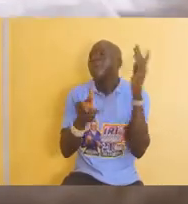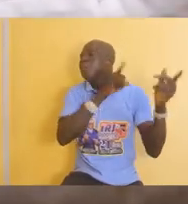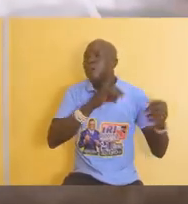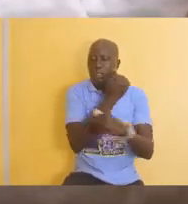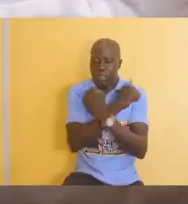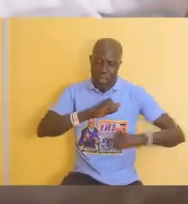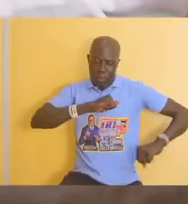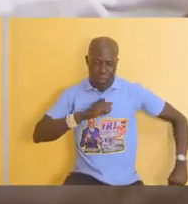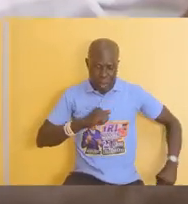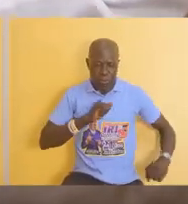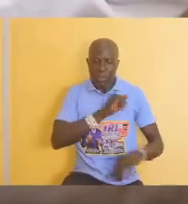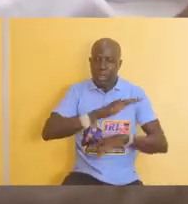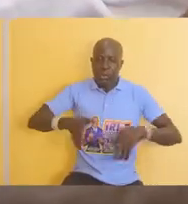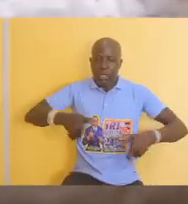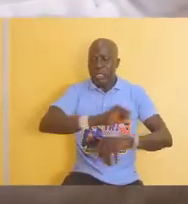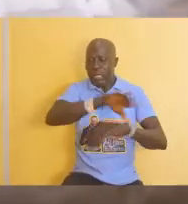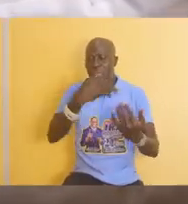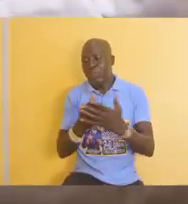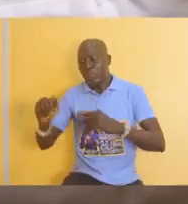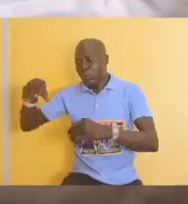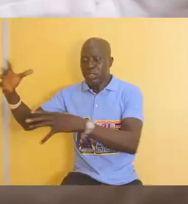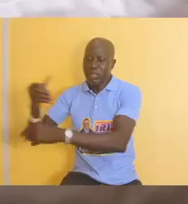me. Don't let the enemy say, you Holy